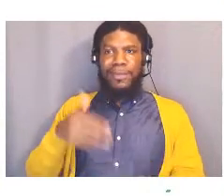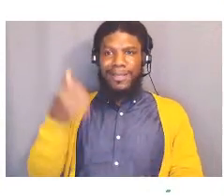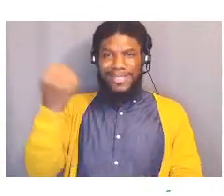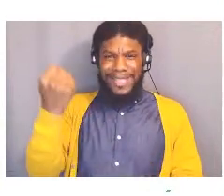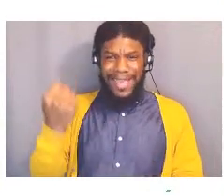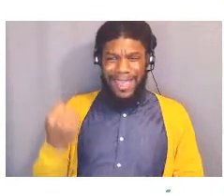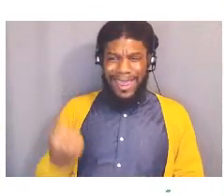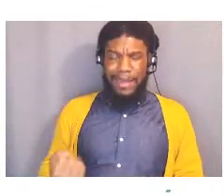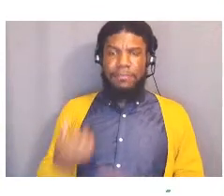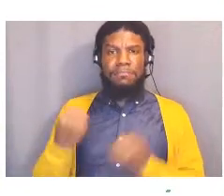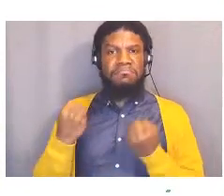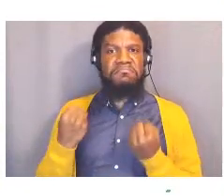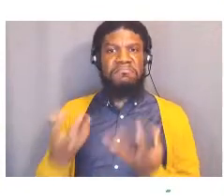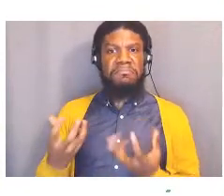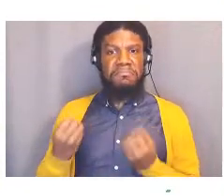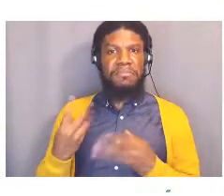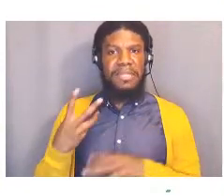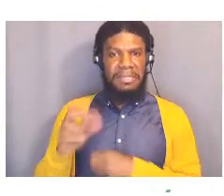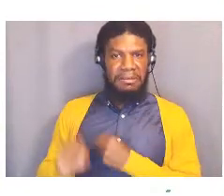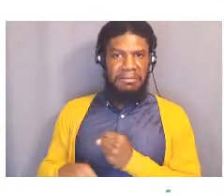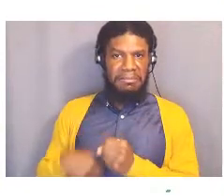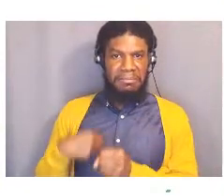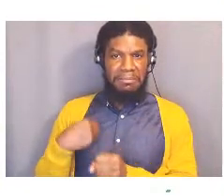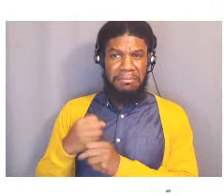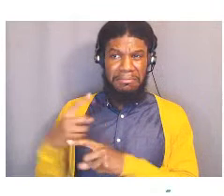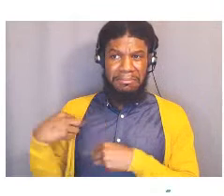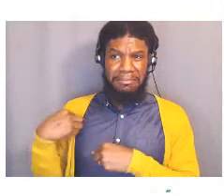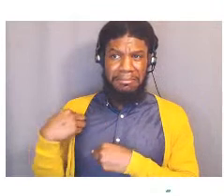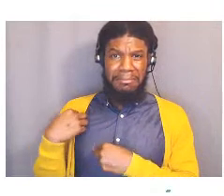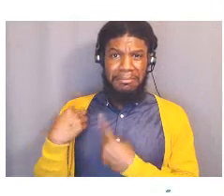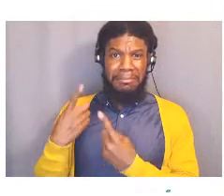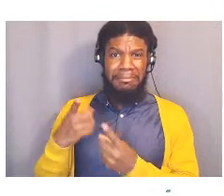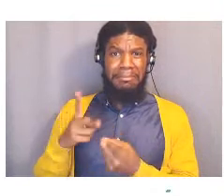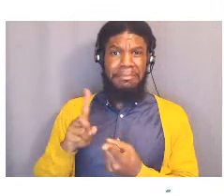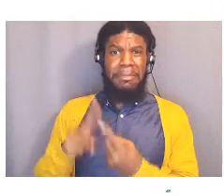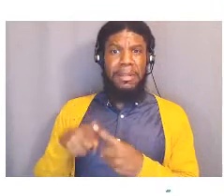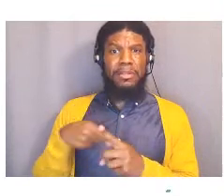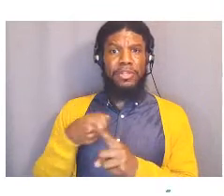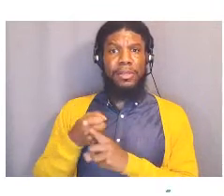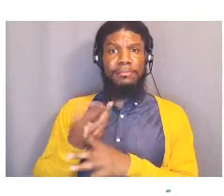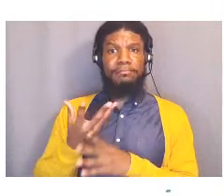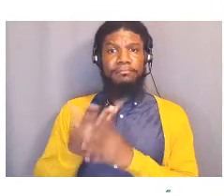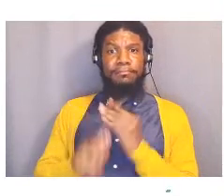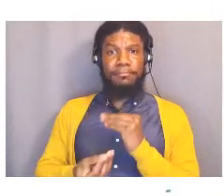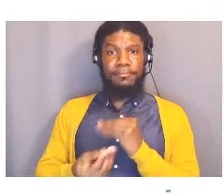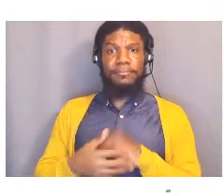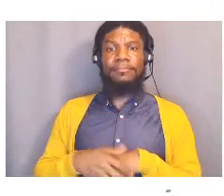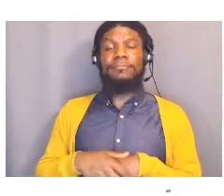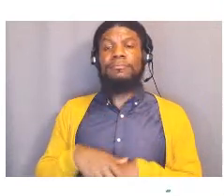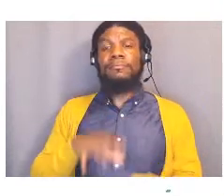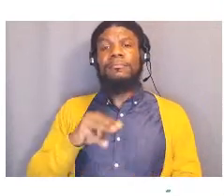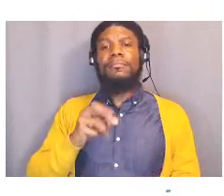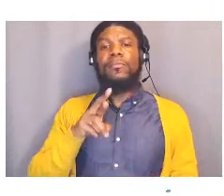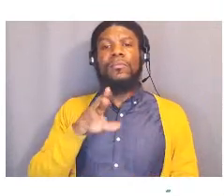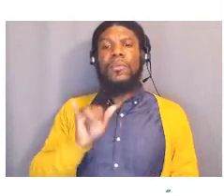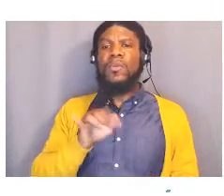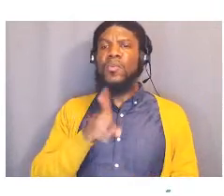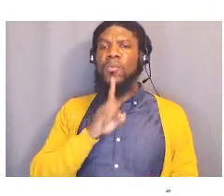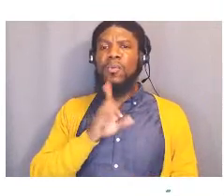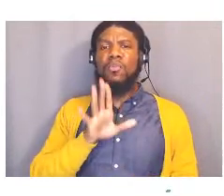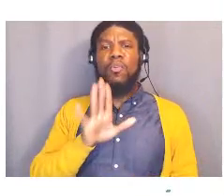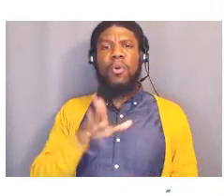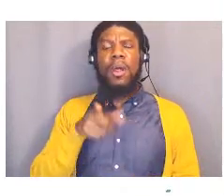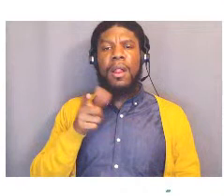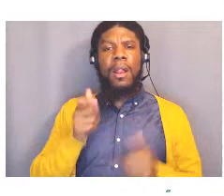for many, many years up until the time of her death. Mary devoted her life